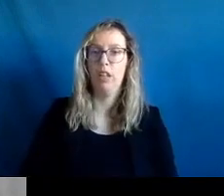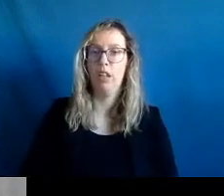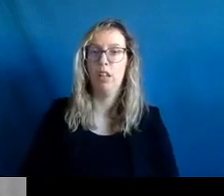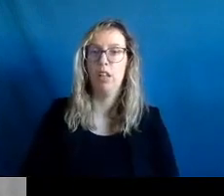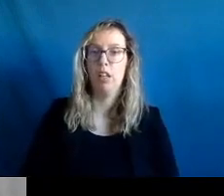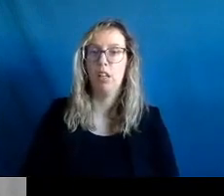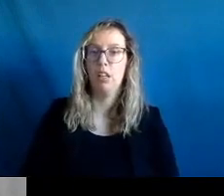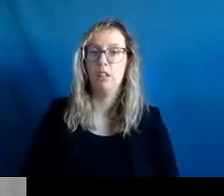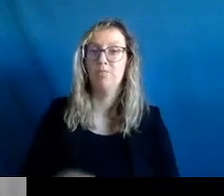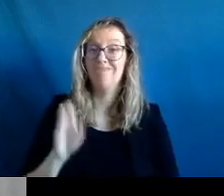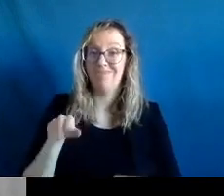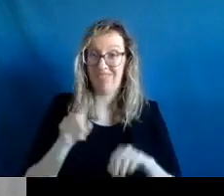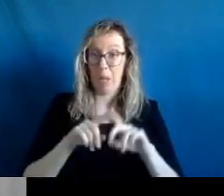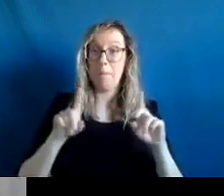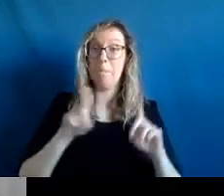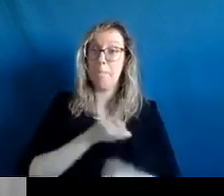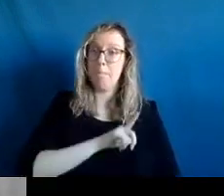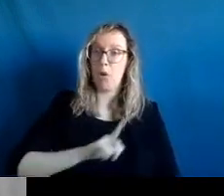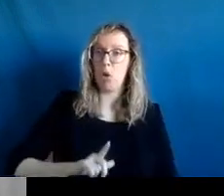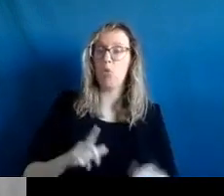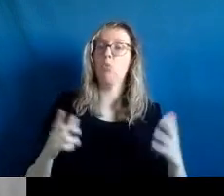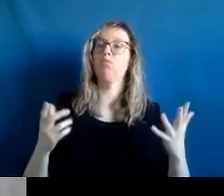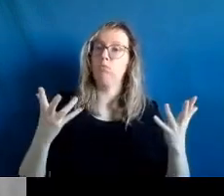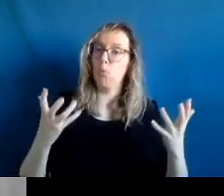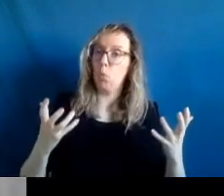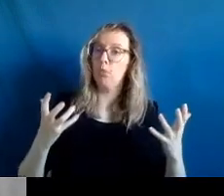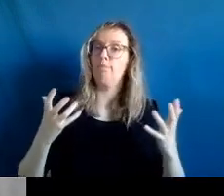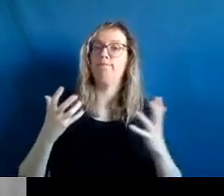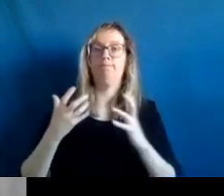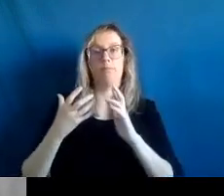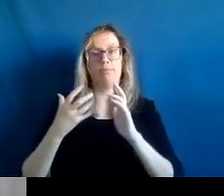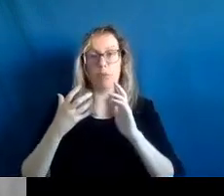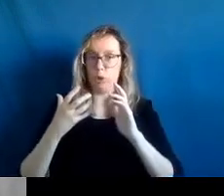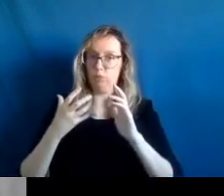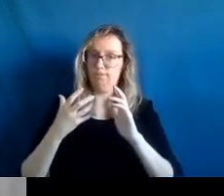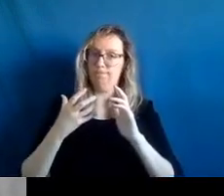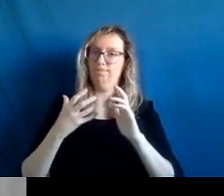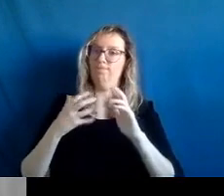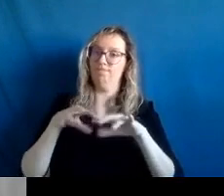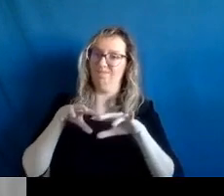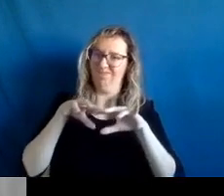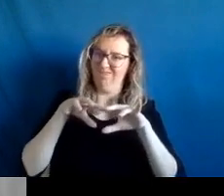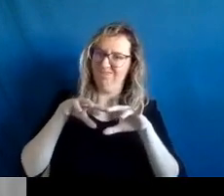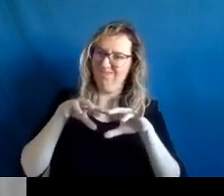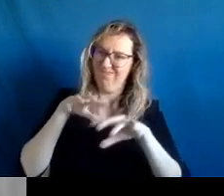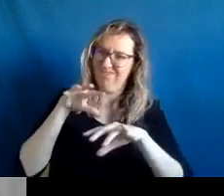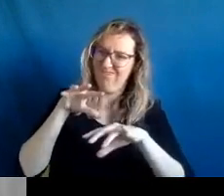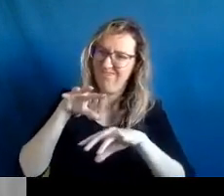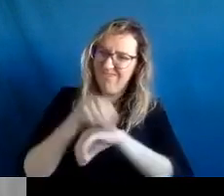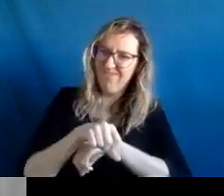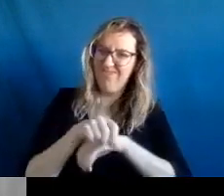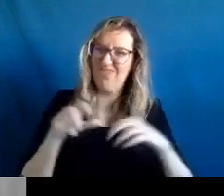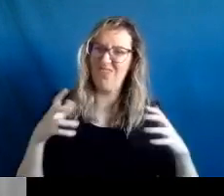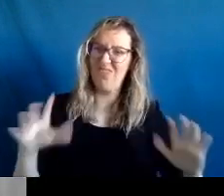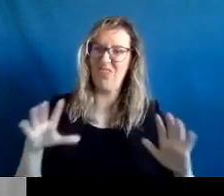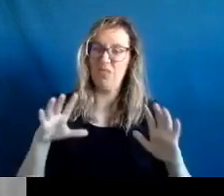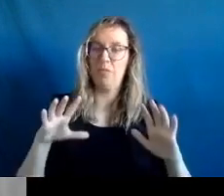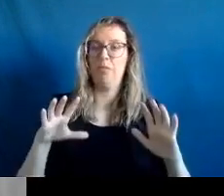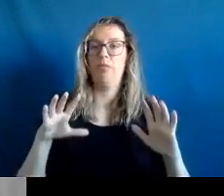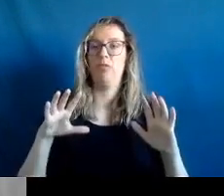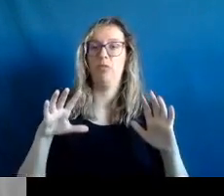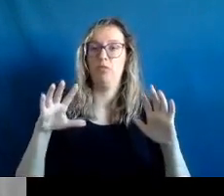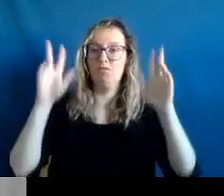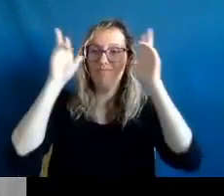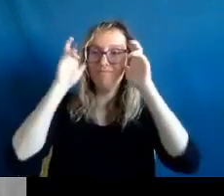But the Lord wanted to crush him and to make him suffer. If his life is offered as a restitution, he will see